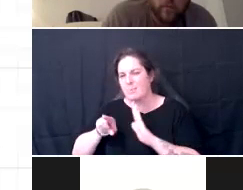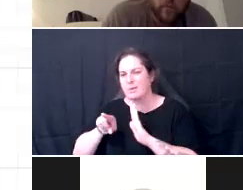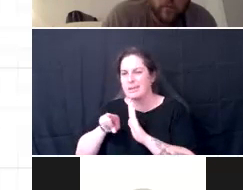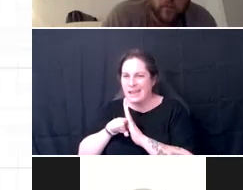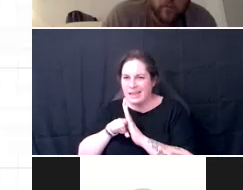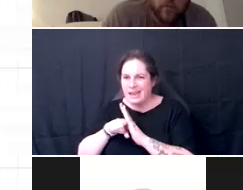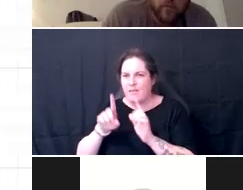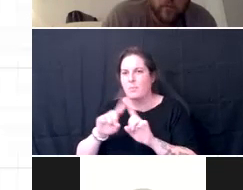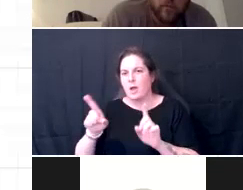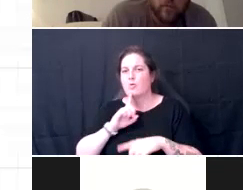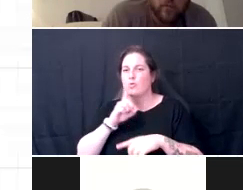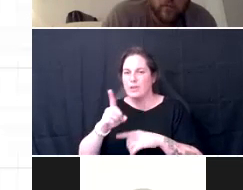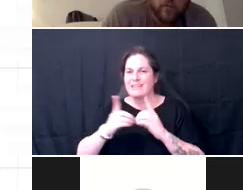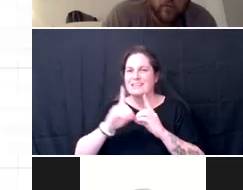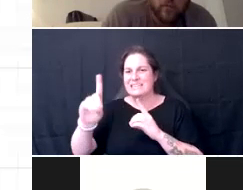it.